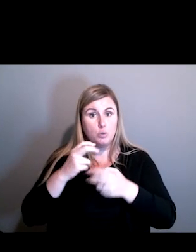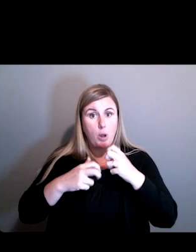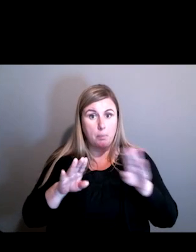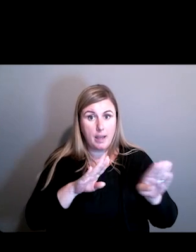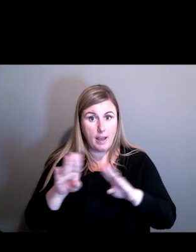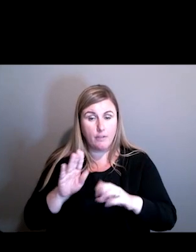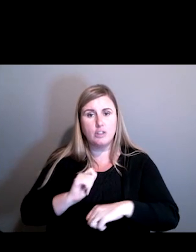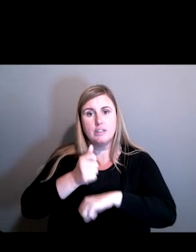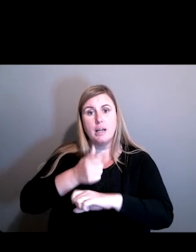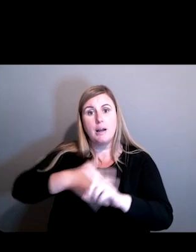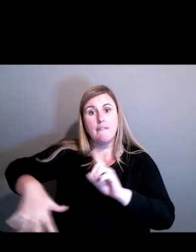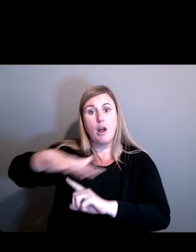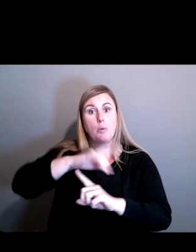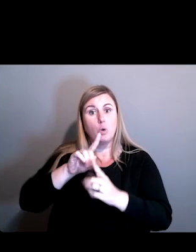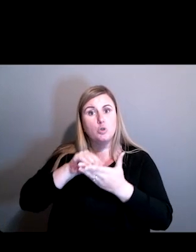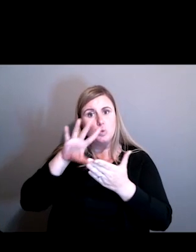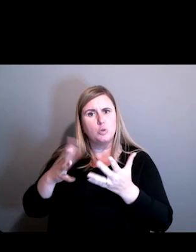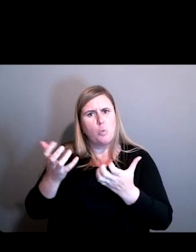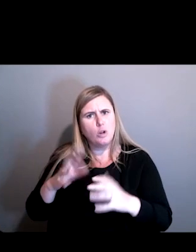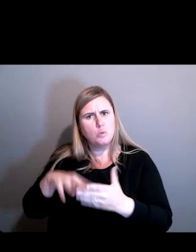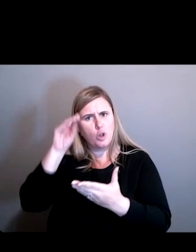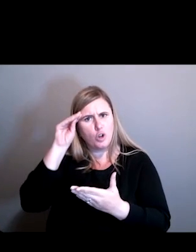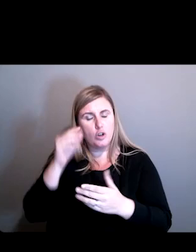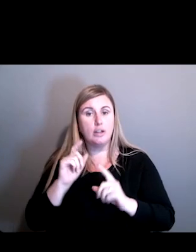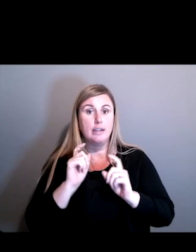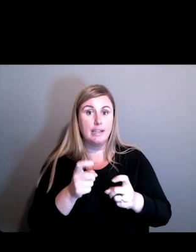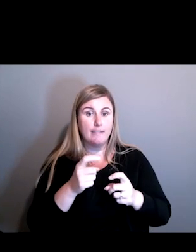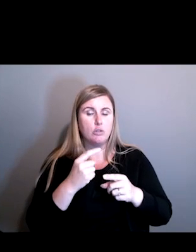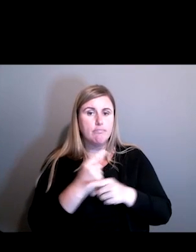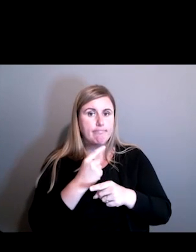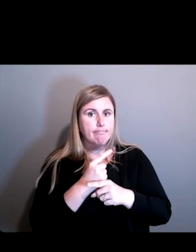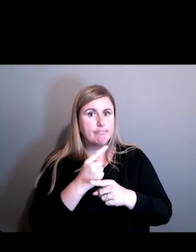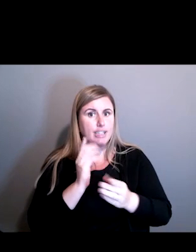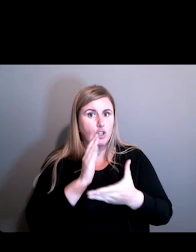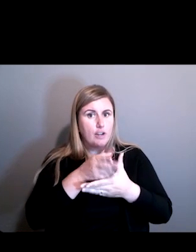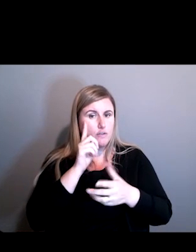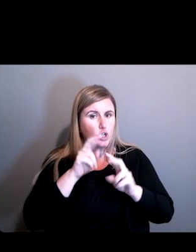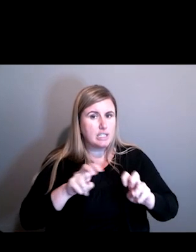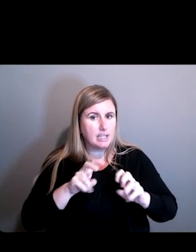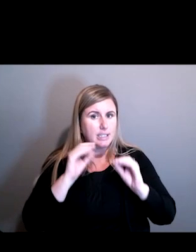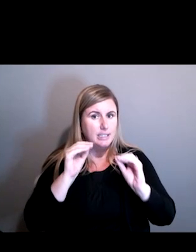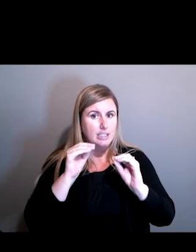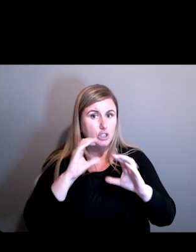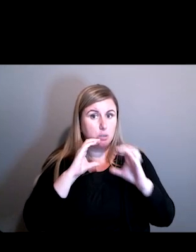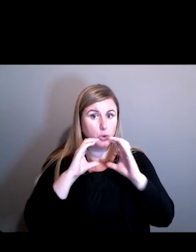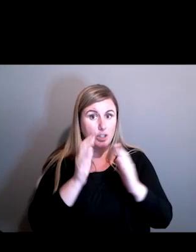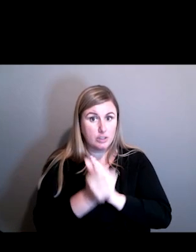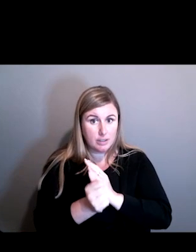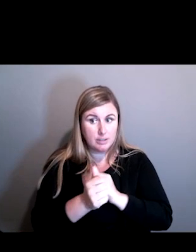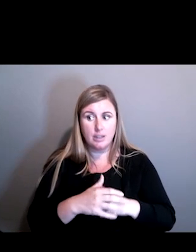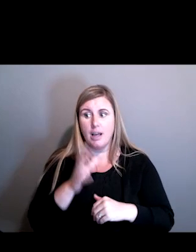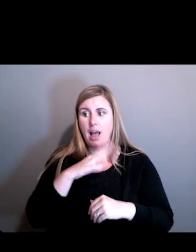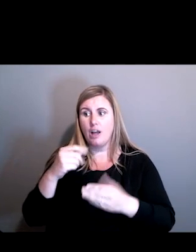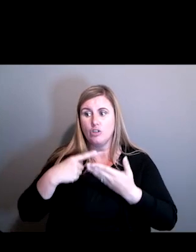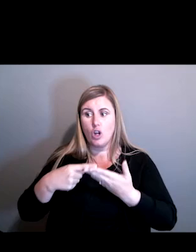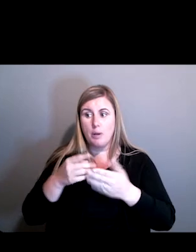behavior, set up an environment where students want to learn, give you practical interventions for assessing and teaching communication skills,